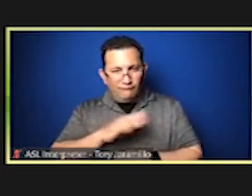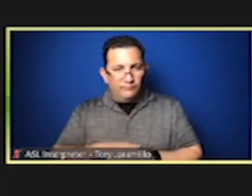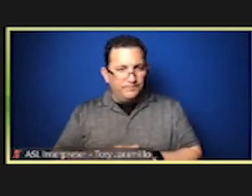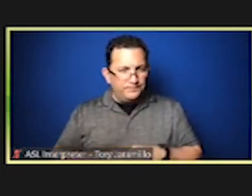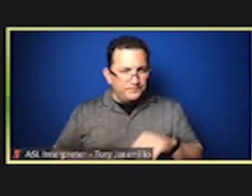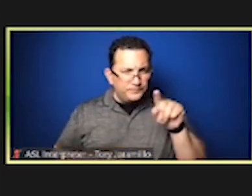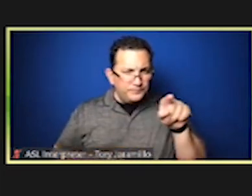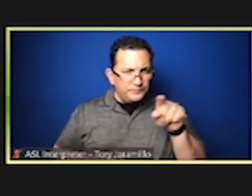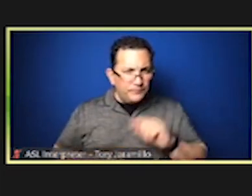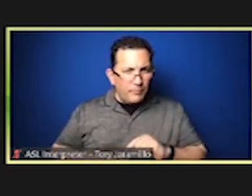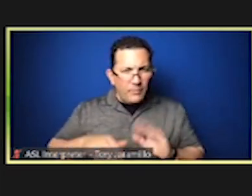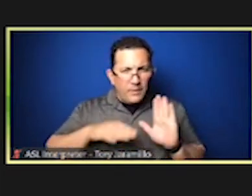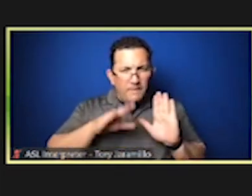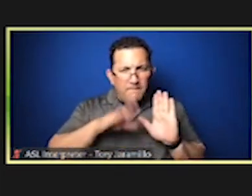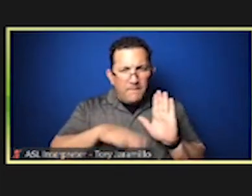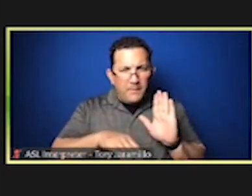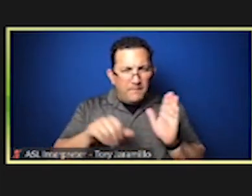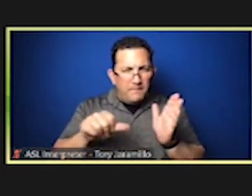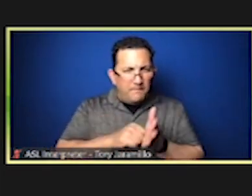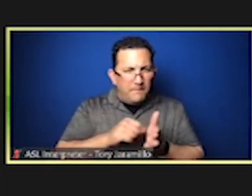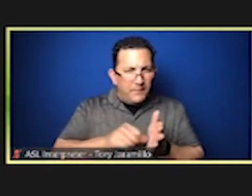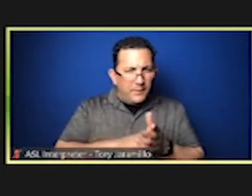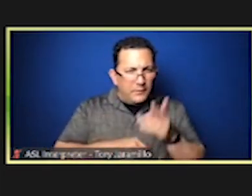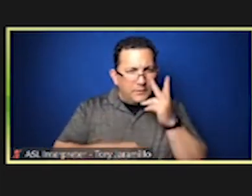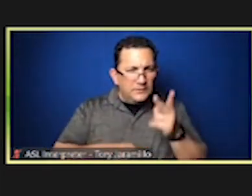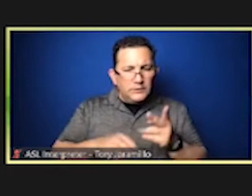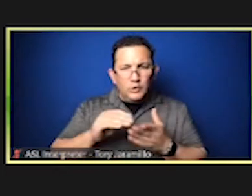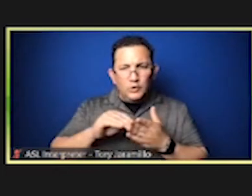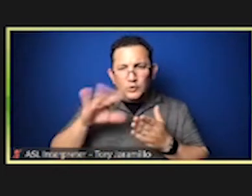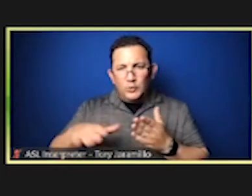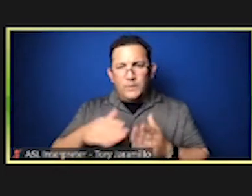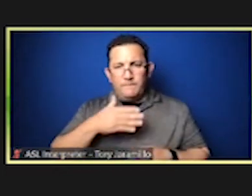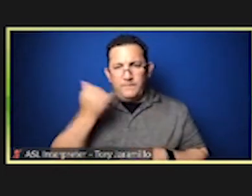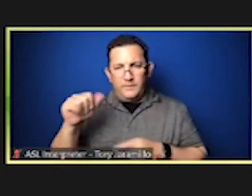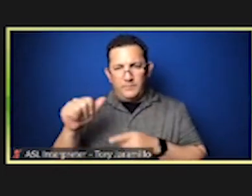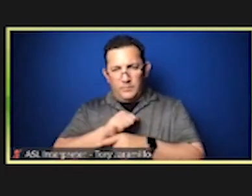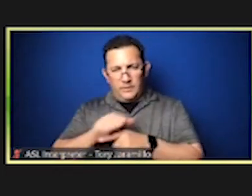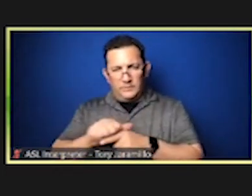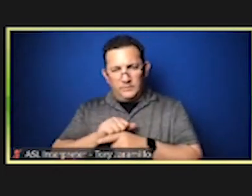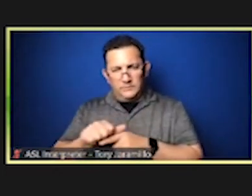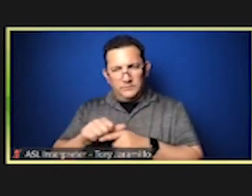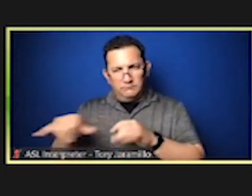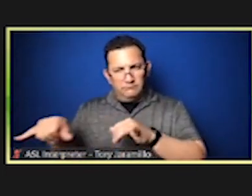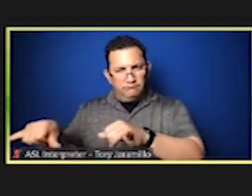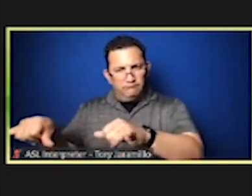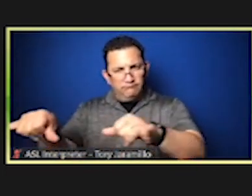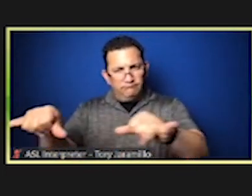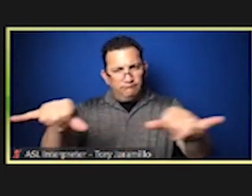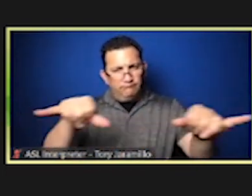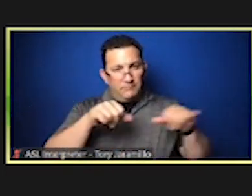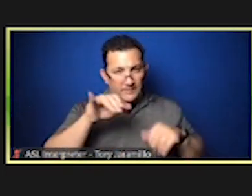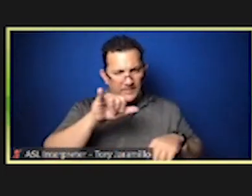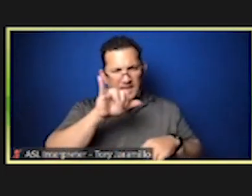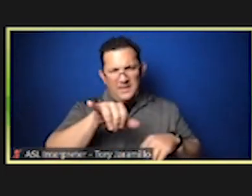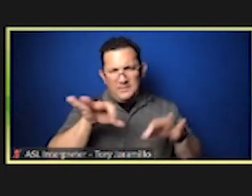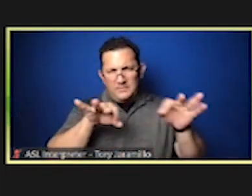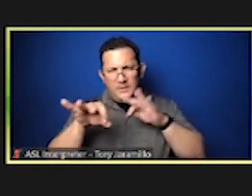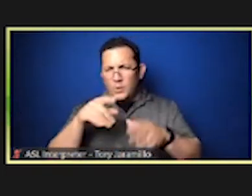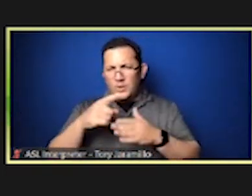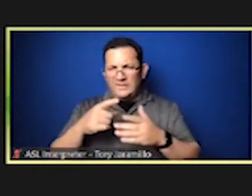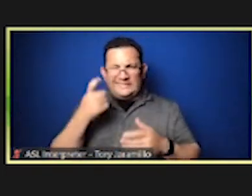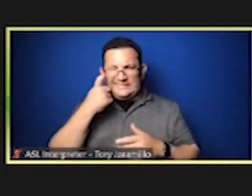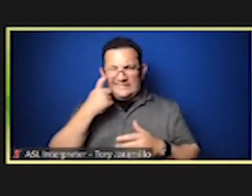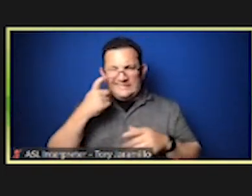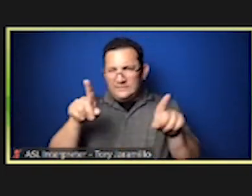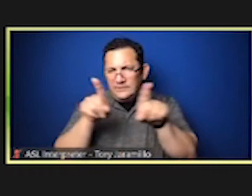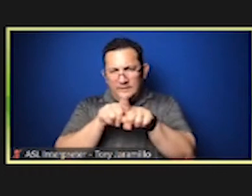And at the bottom of the page, you have student best practice, which goes over the things that we just